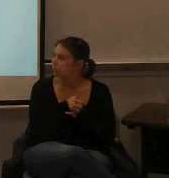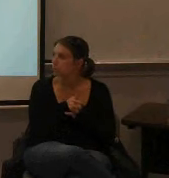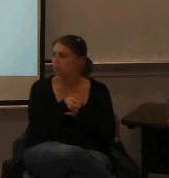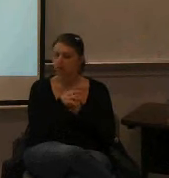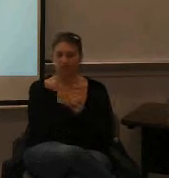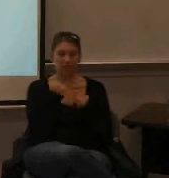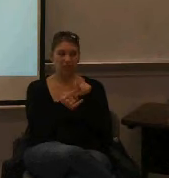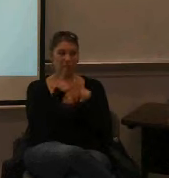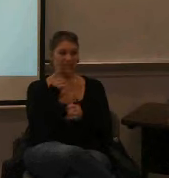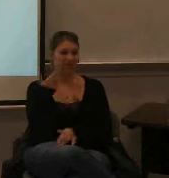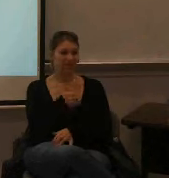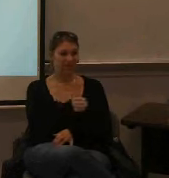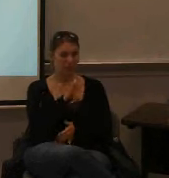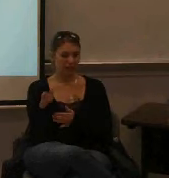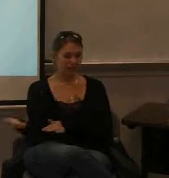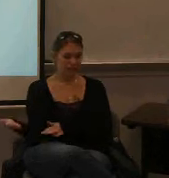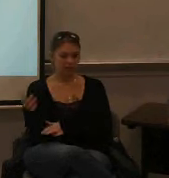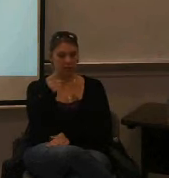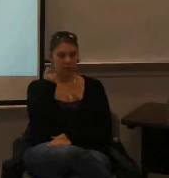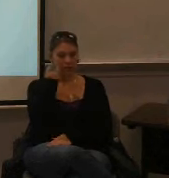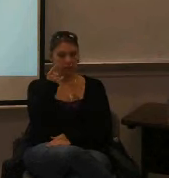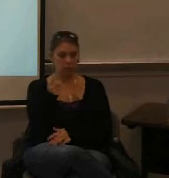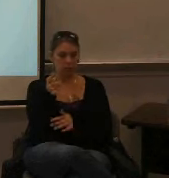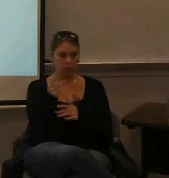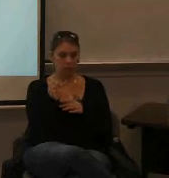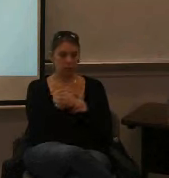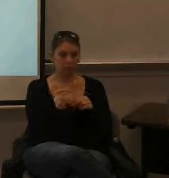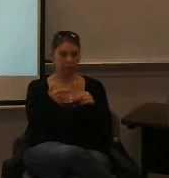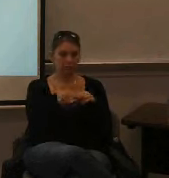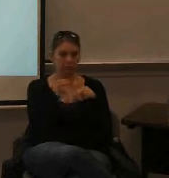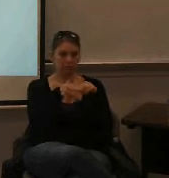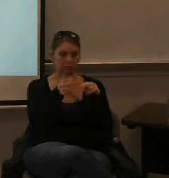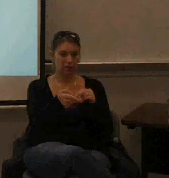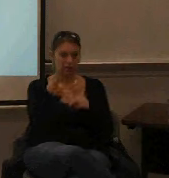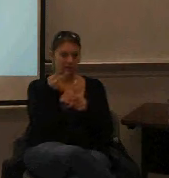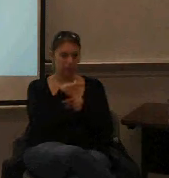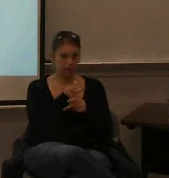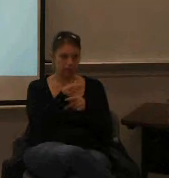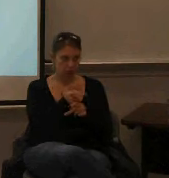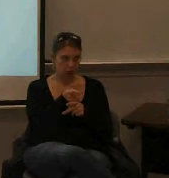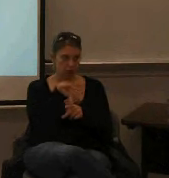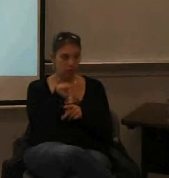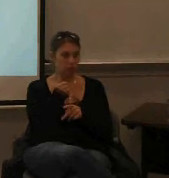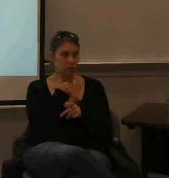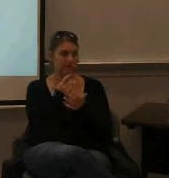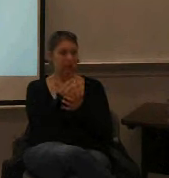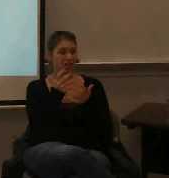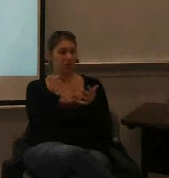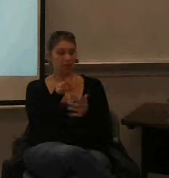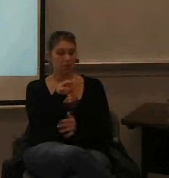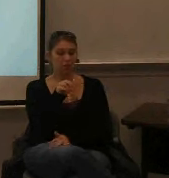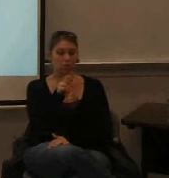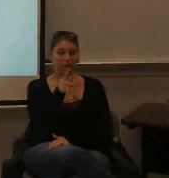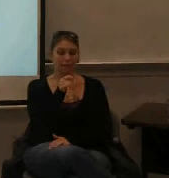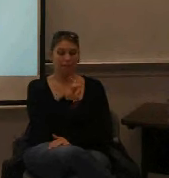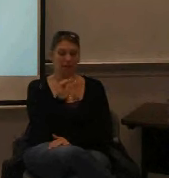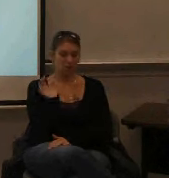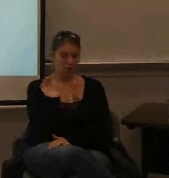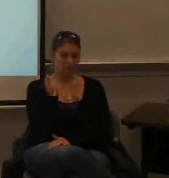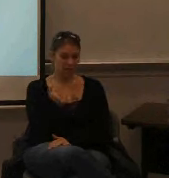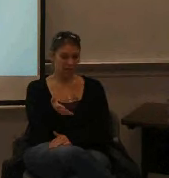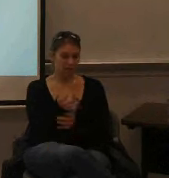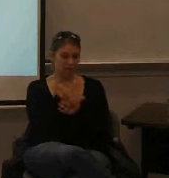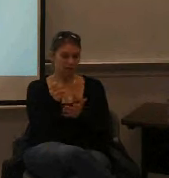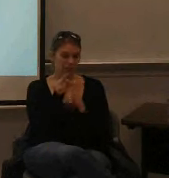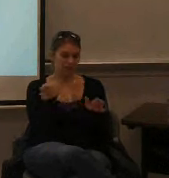And the final one is fish kills, because if you build up a really high production, you have a lot of organic carbon there and